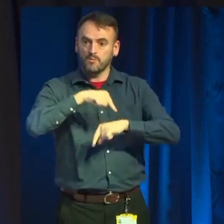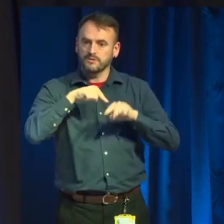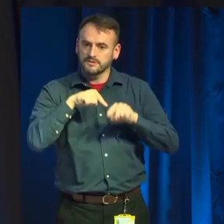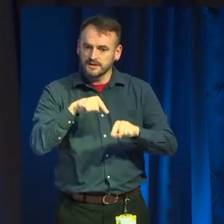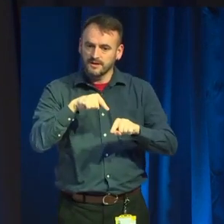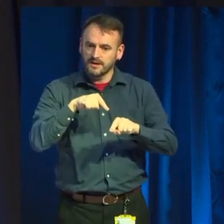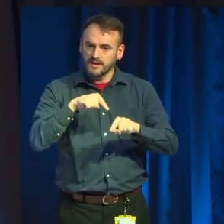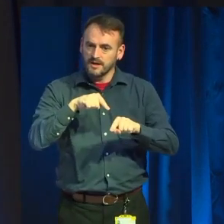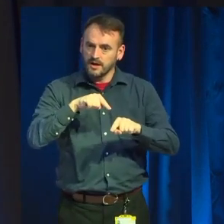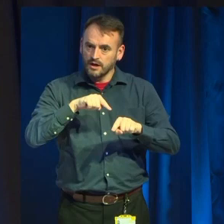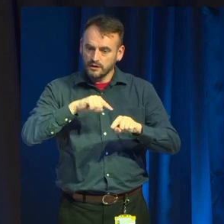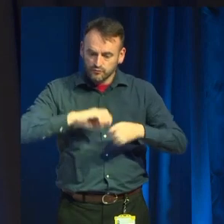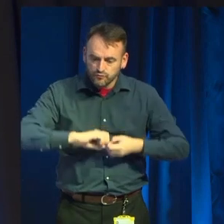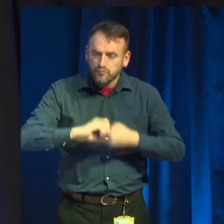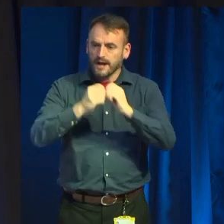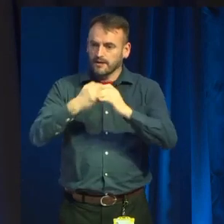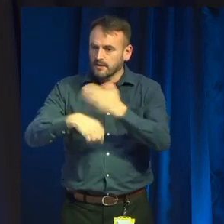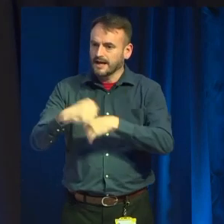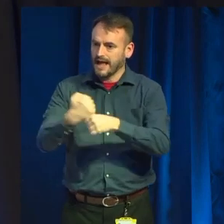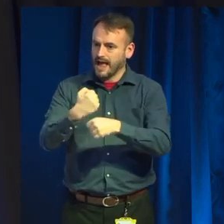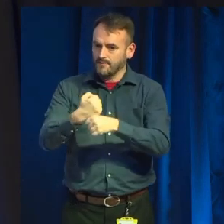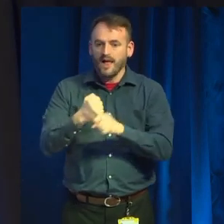And this is what I think worked for it.